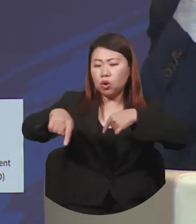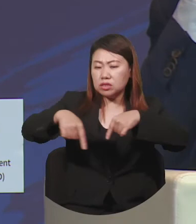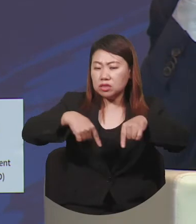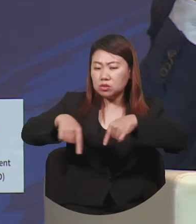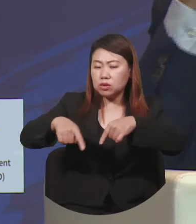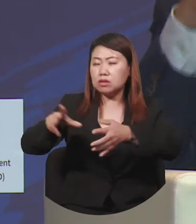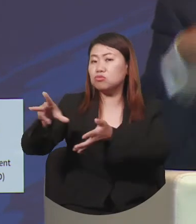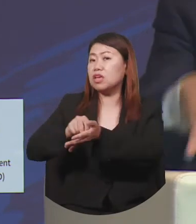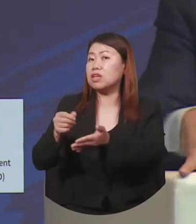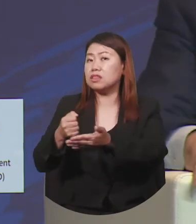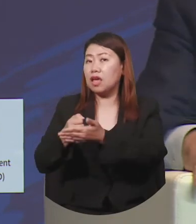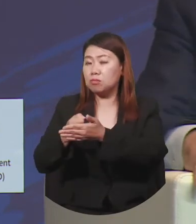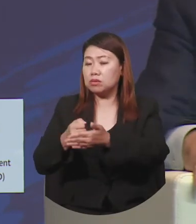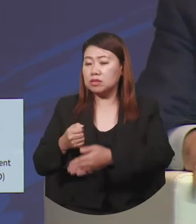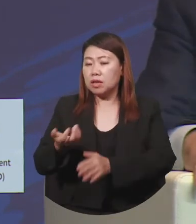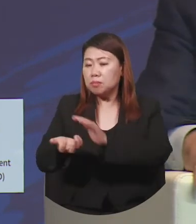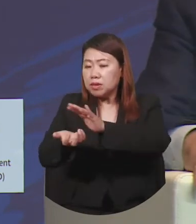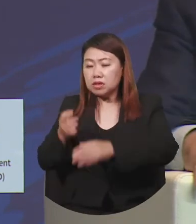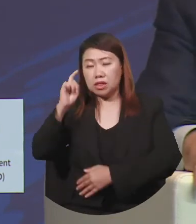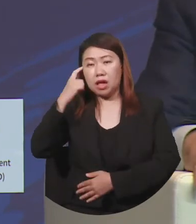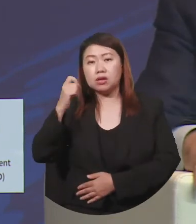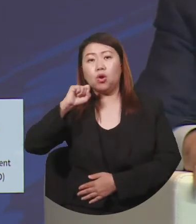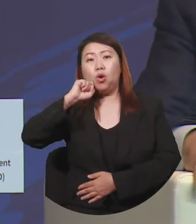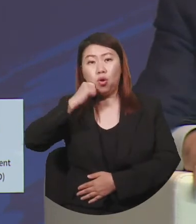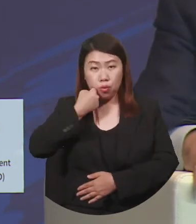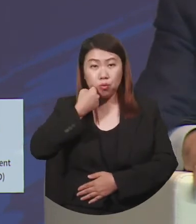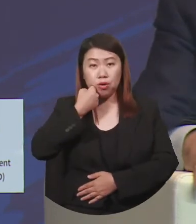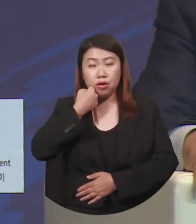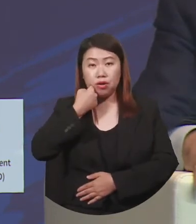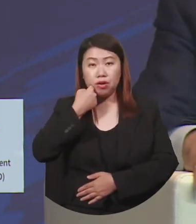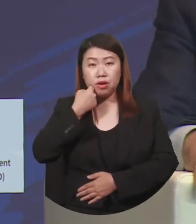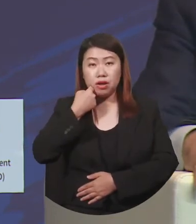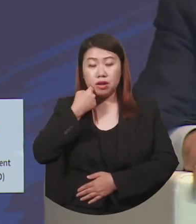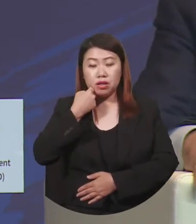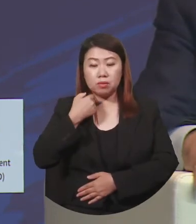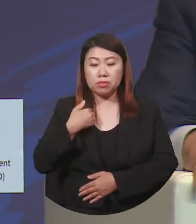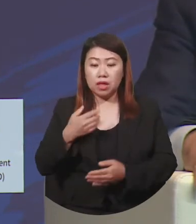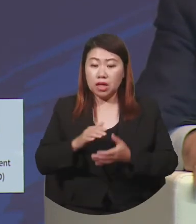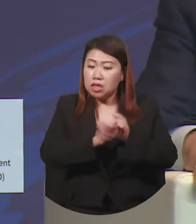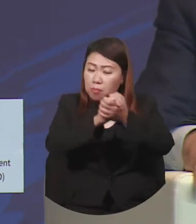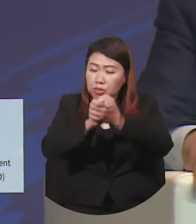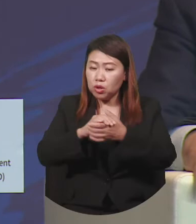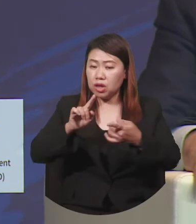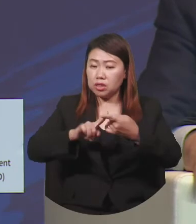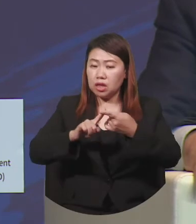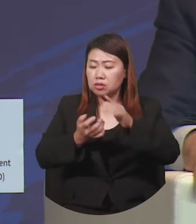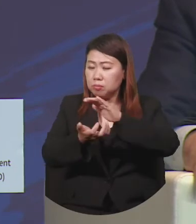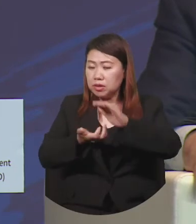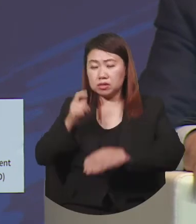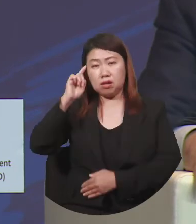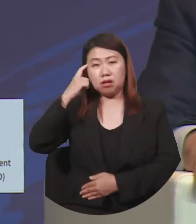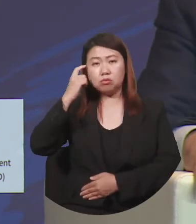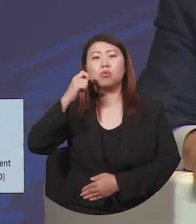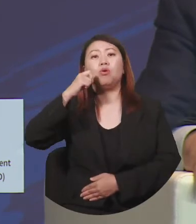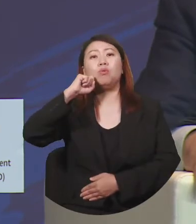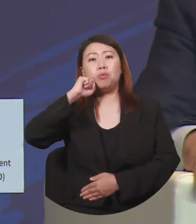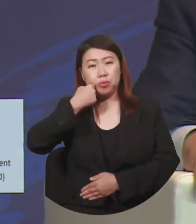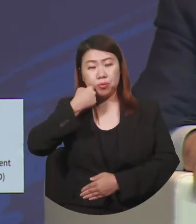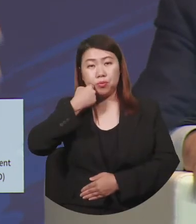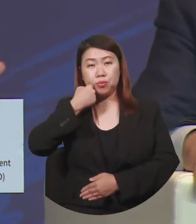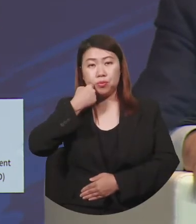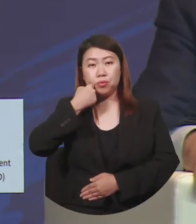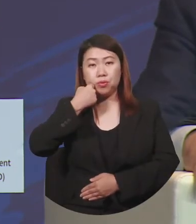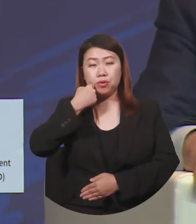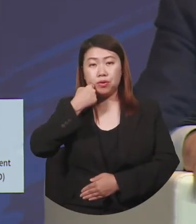of cooperation and how we cooperate. It also means that in many cases, we're very short-sighted. We're looking at the